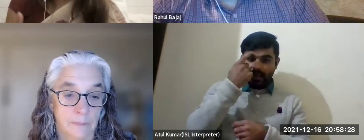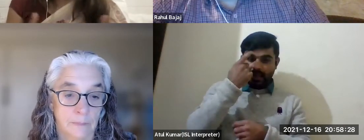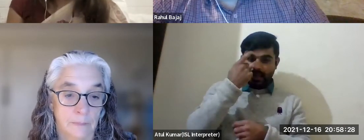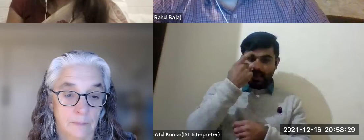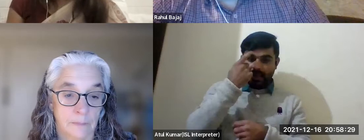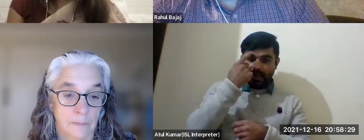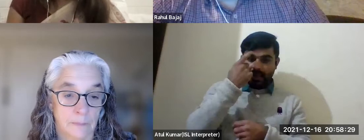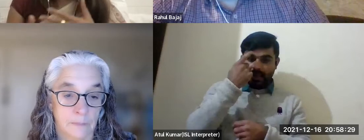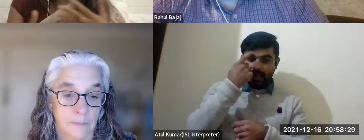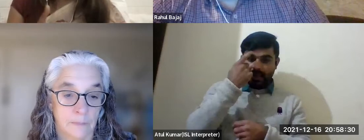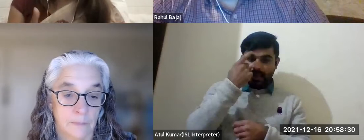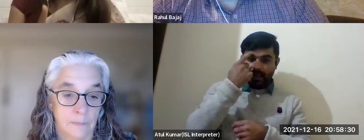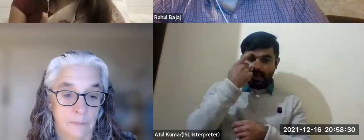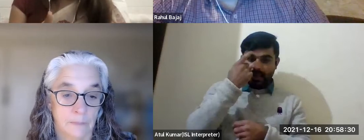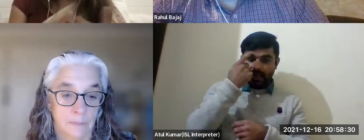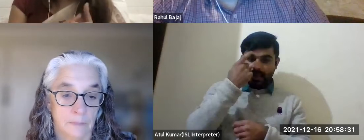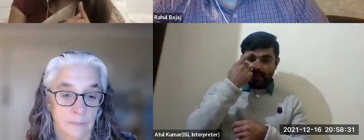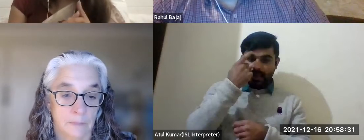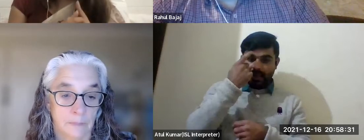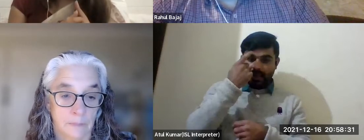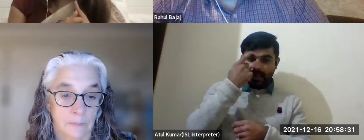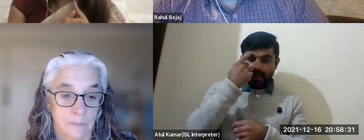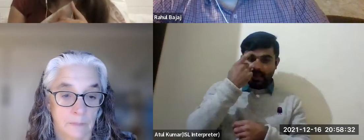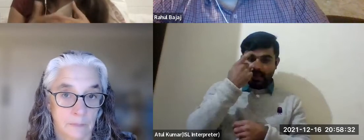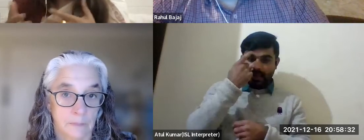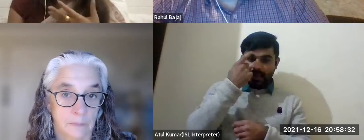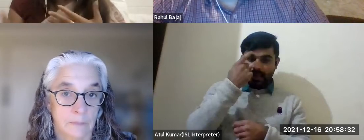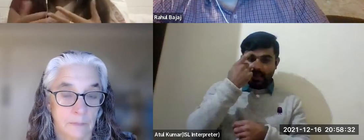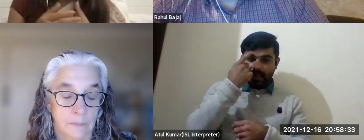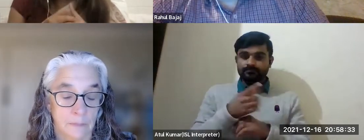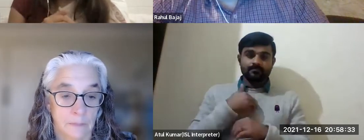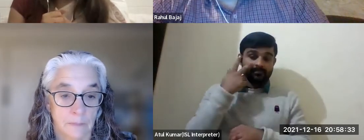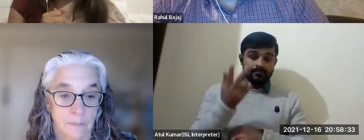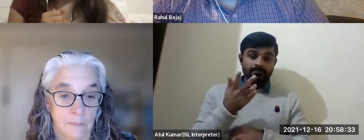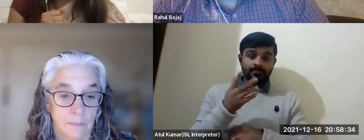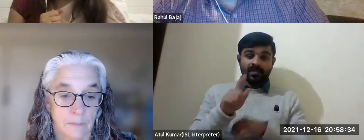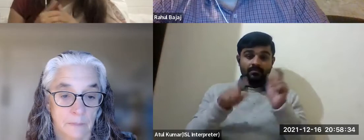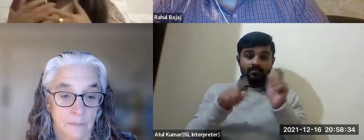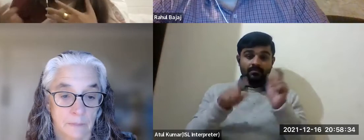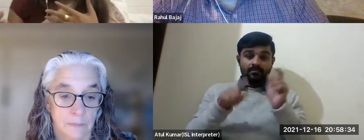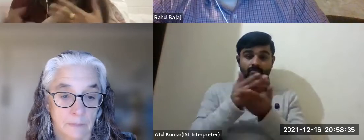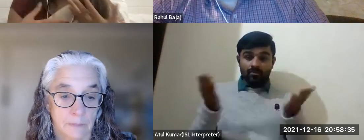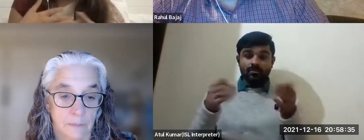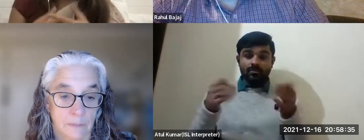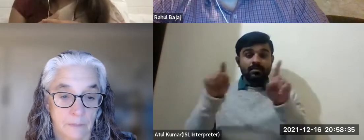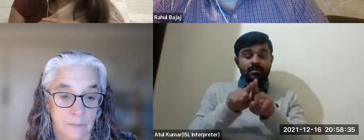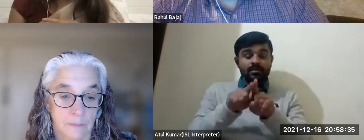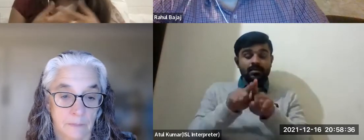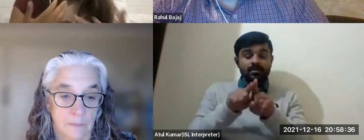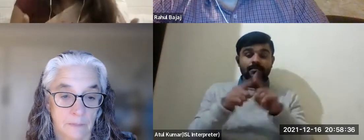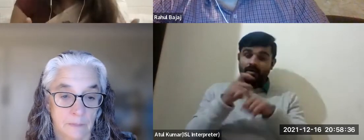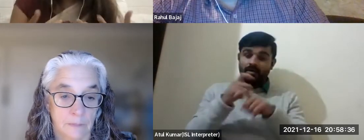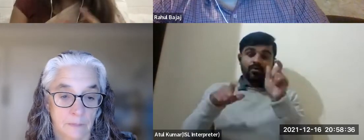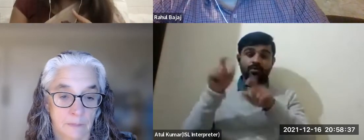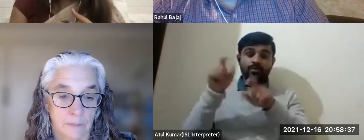to shift that. And the moment you change that conversation, like Lainey said, I don't think you get, the savior complex. You get people